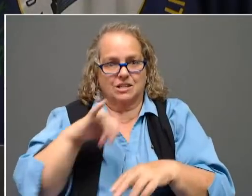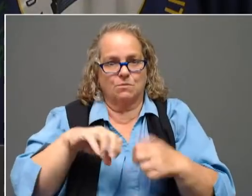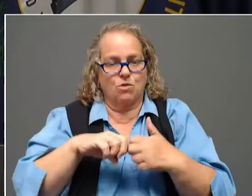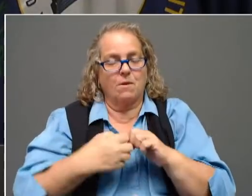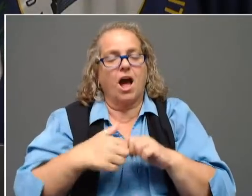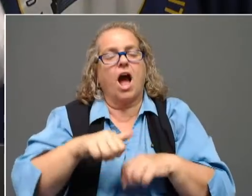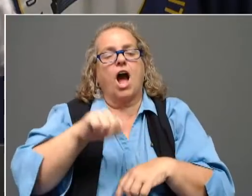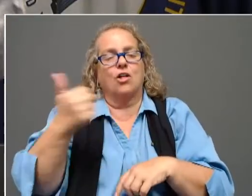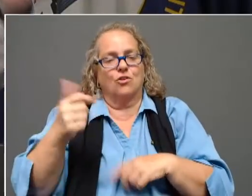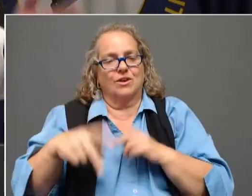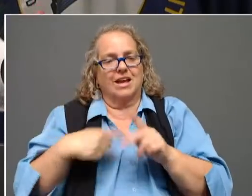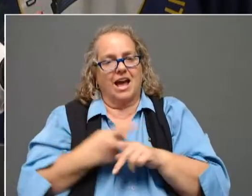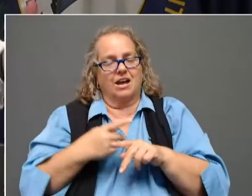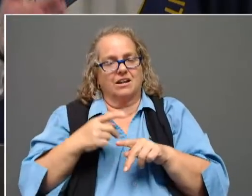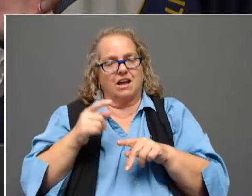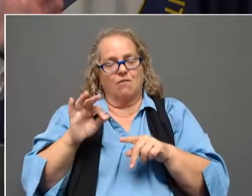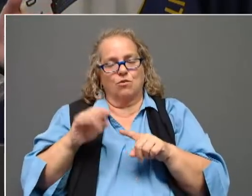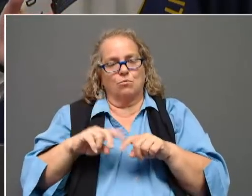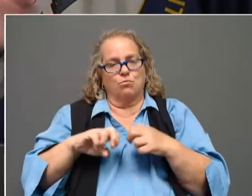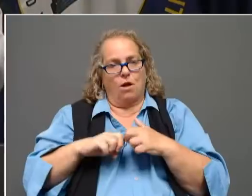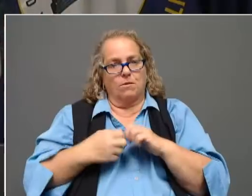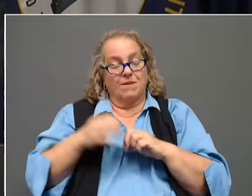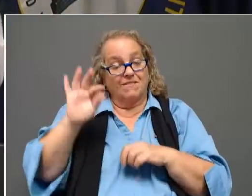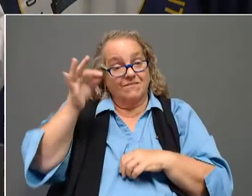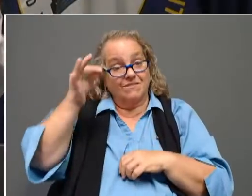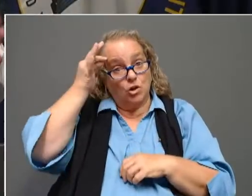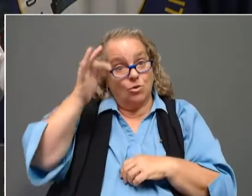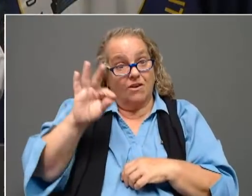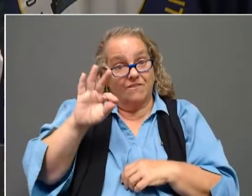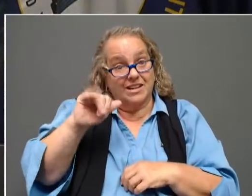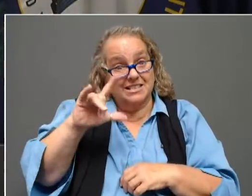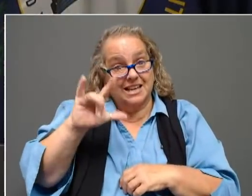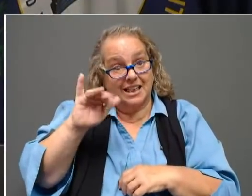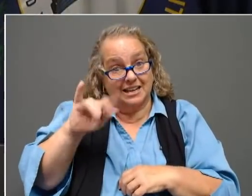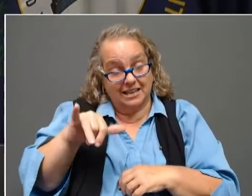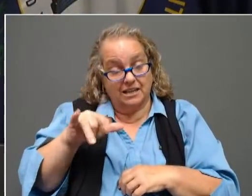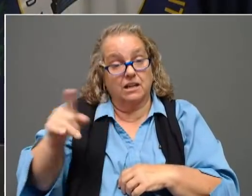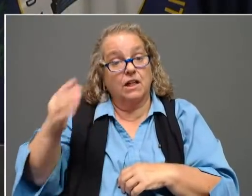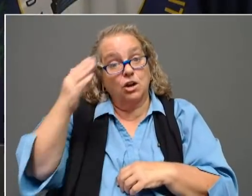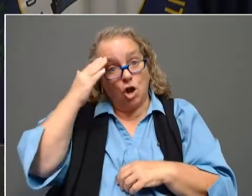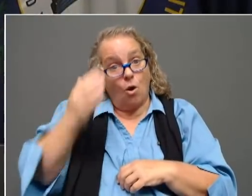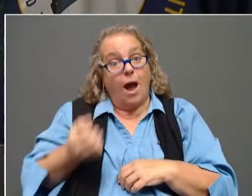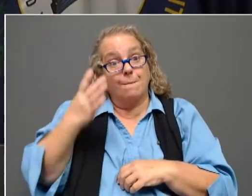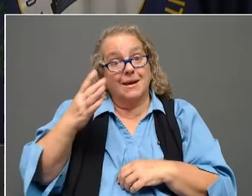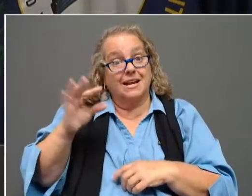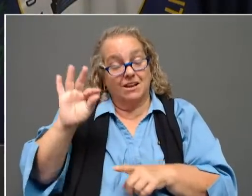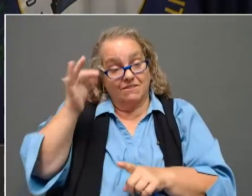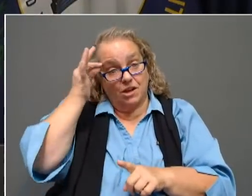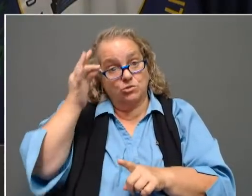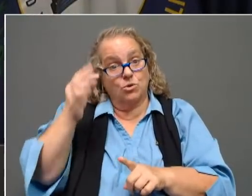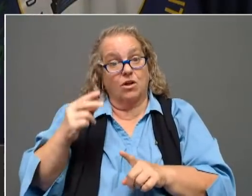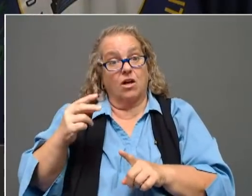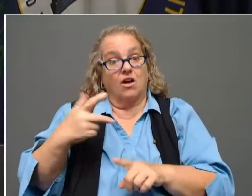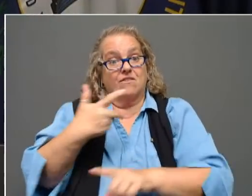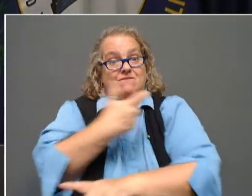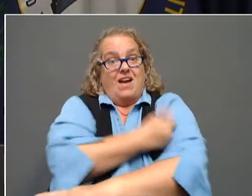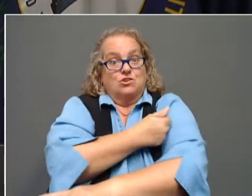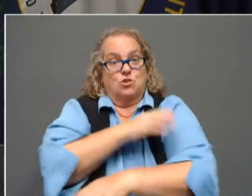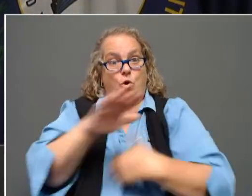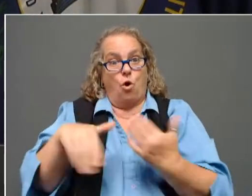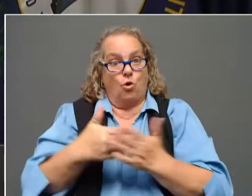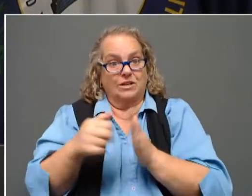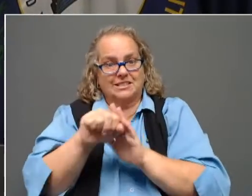so we know how many people the feds have vaccinated for the whole state, but we don't know where at their facilities. So